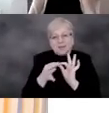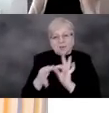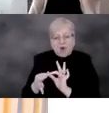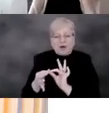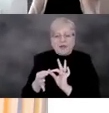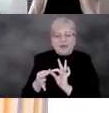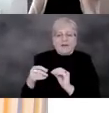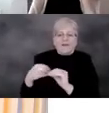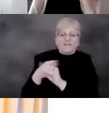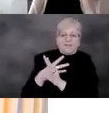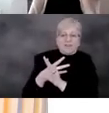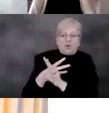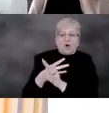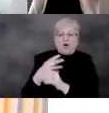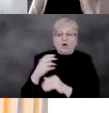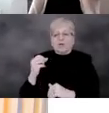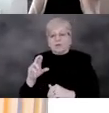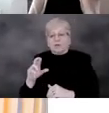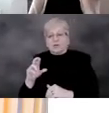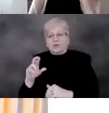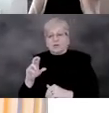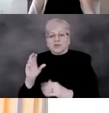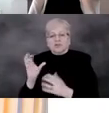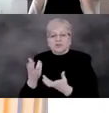calls within the platform?